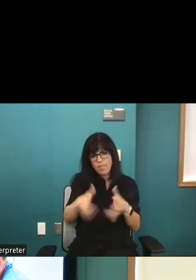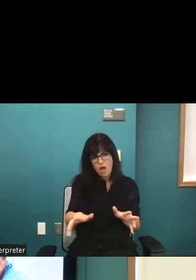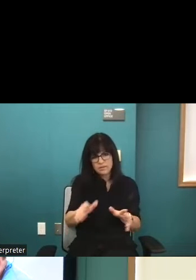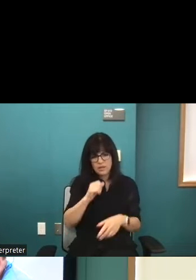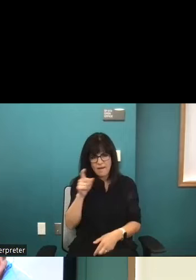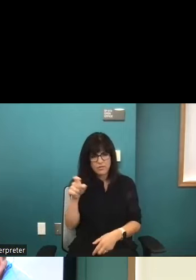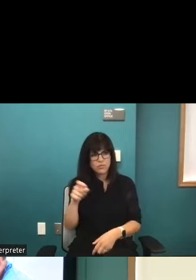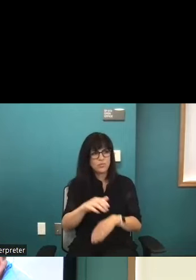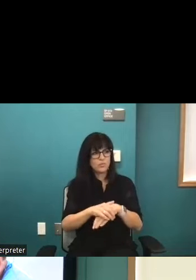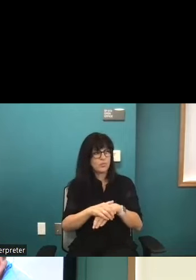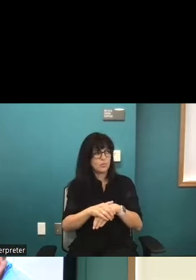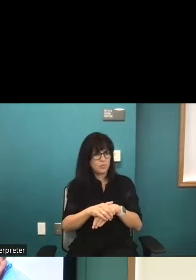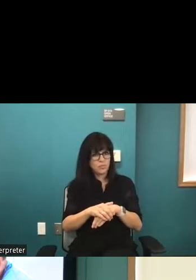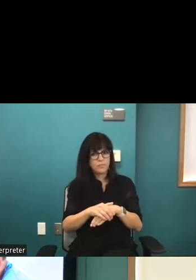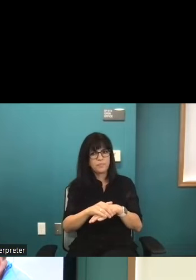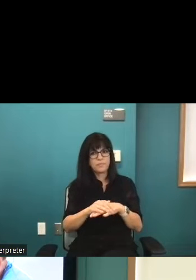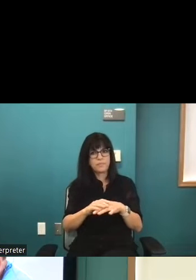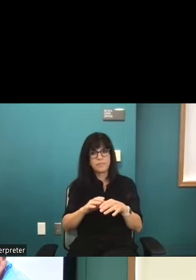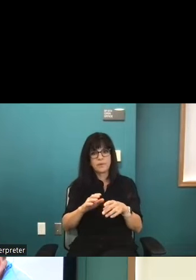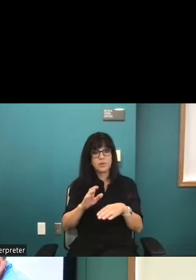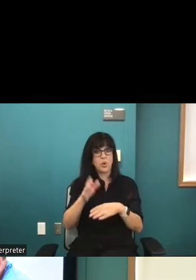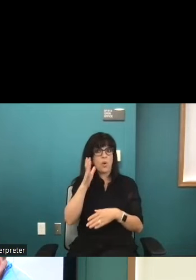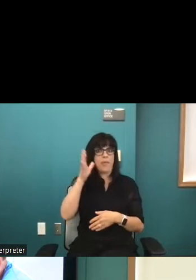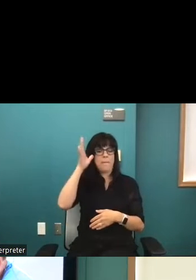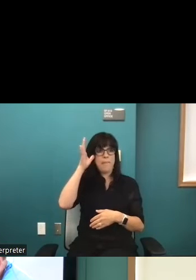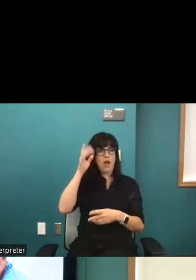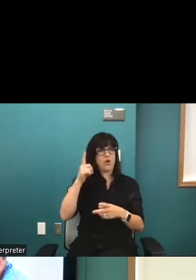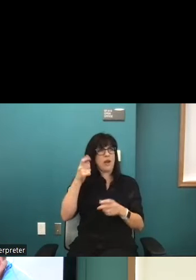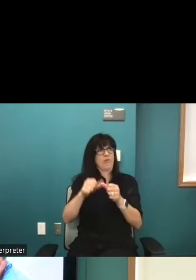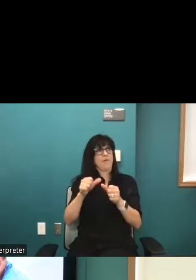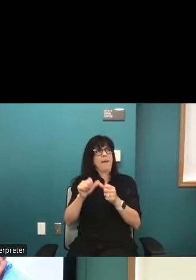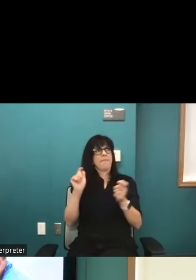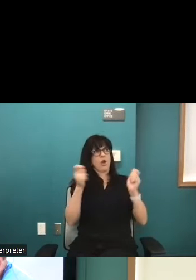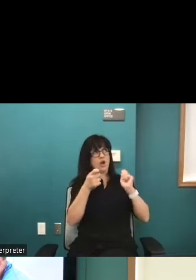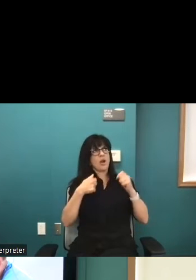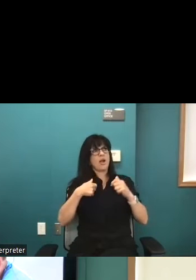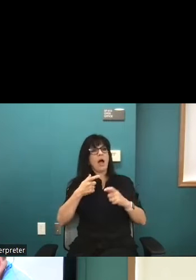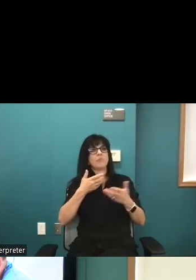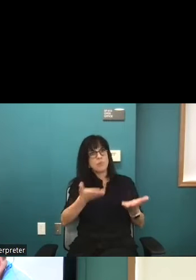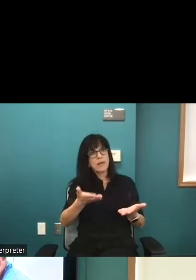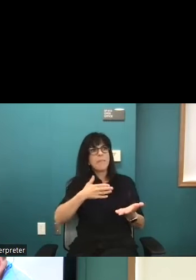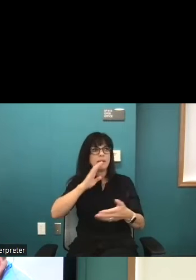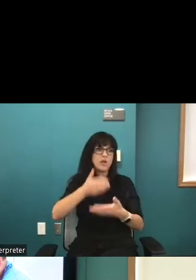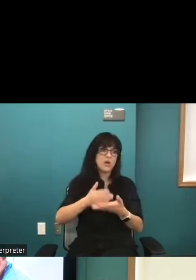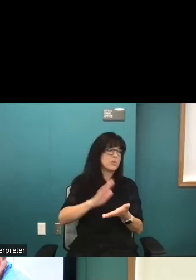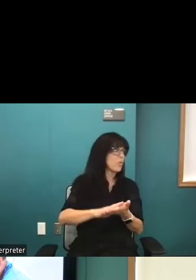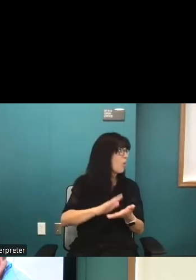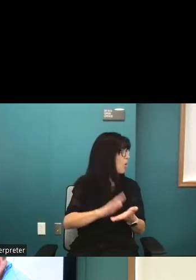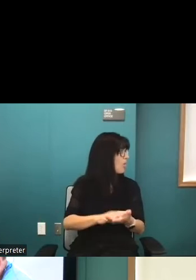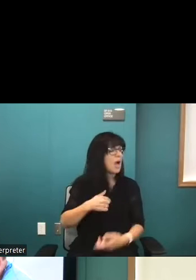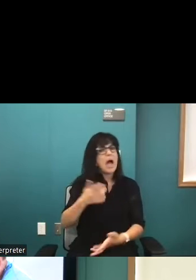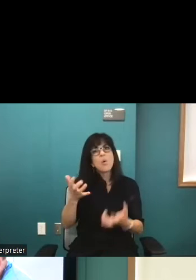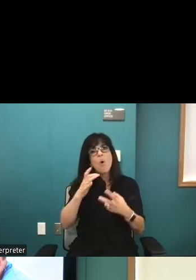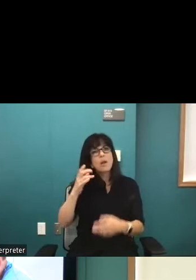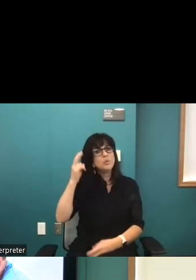lost, which I'm back on the parent side of things. I remember taking my daughter to school and her just being like, oh, Mom, I don't